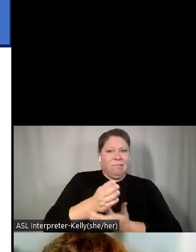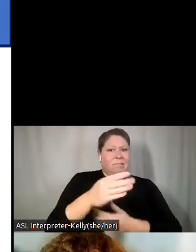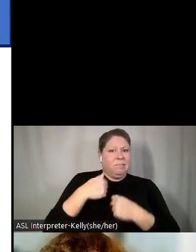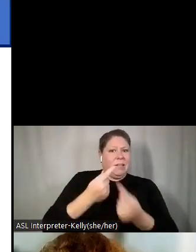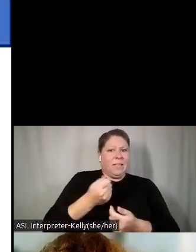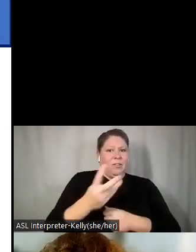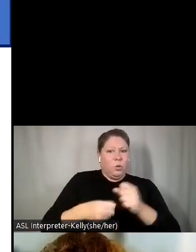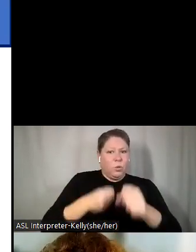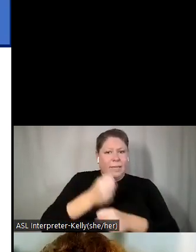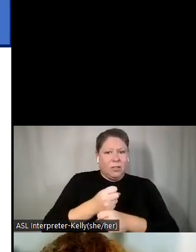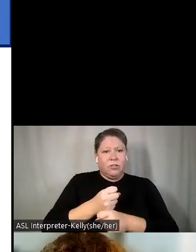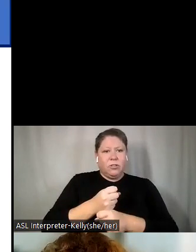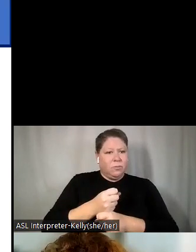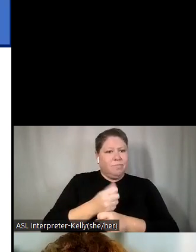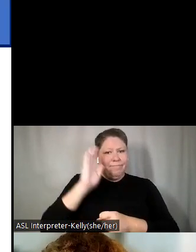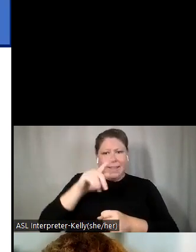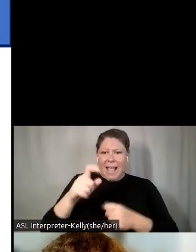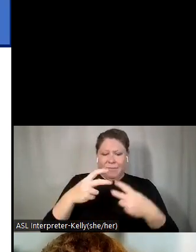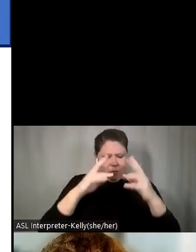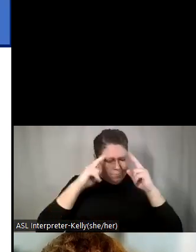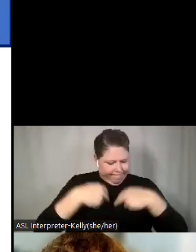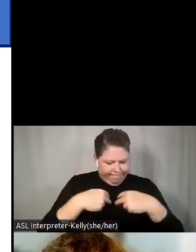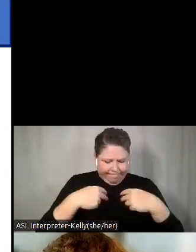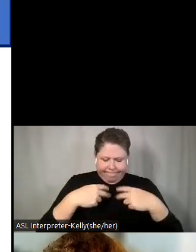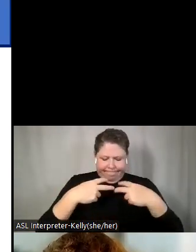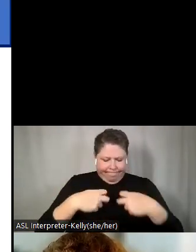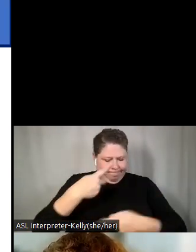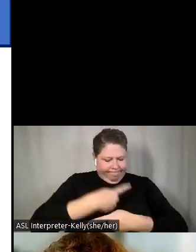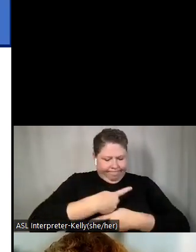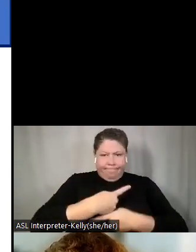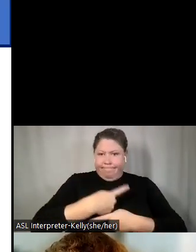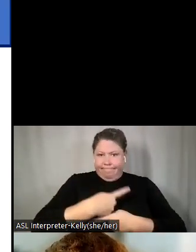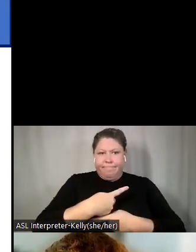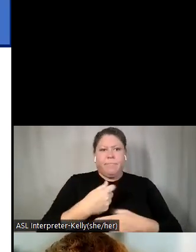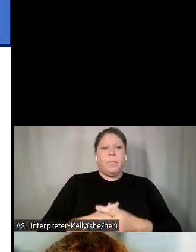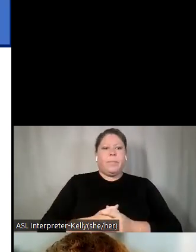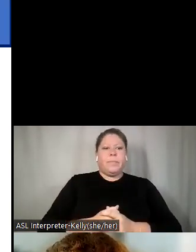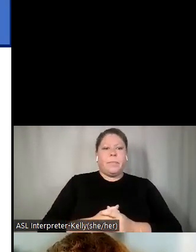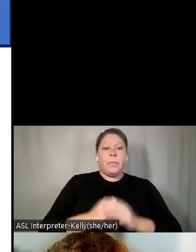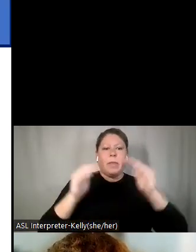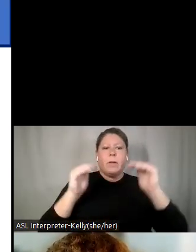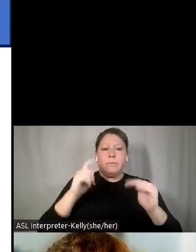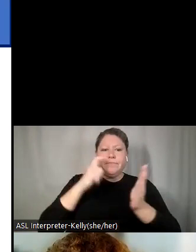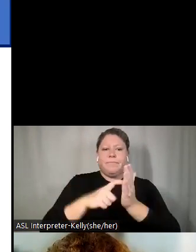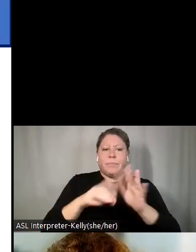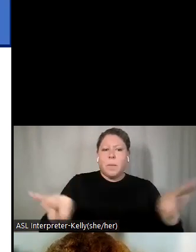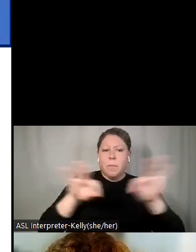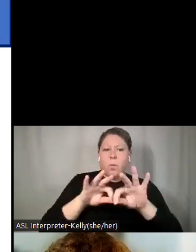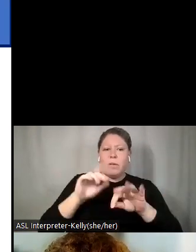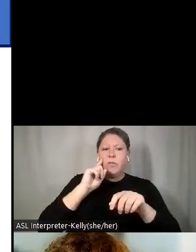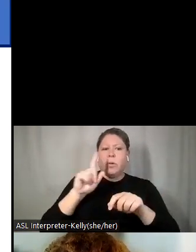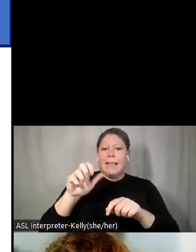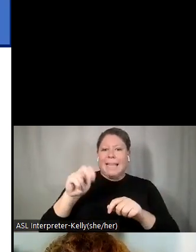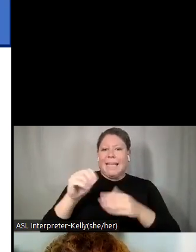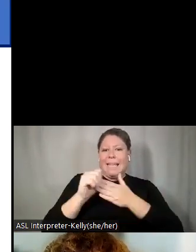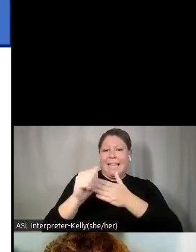a really key thing to learn and focus on. We're also seeing the importance of an organized and structured lean leadership education,